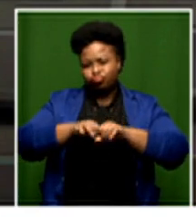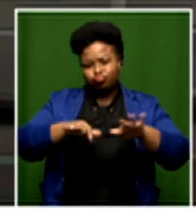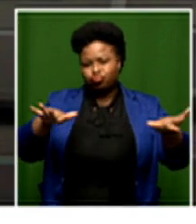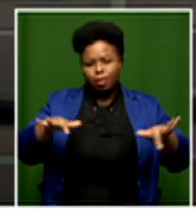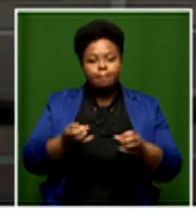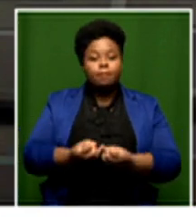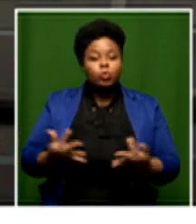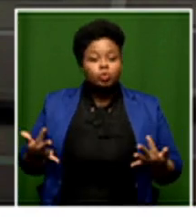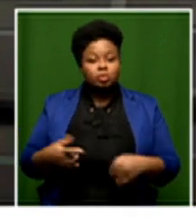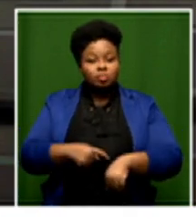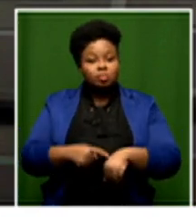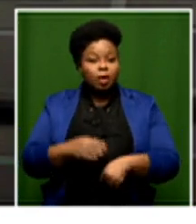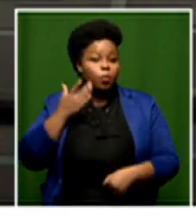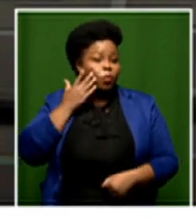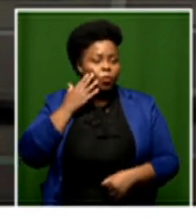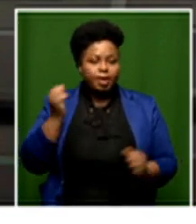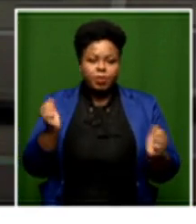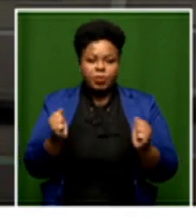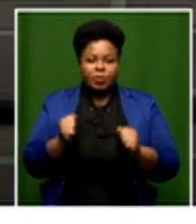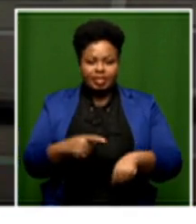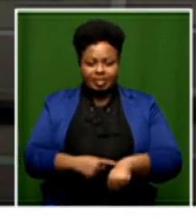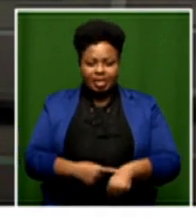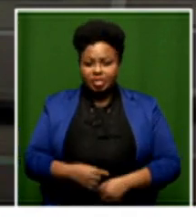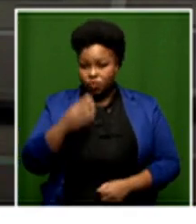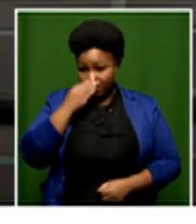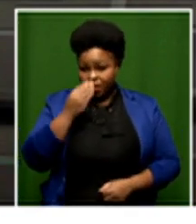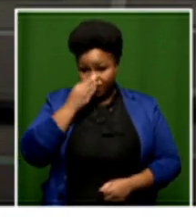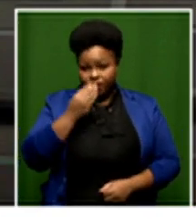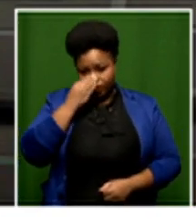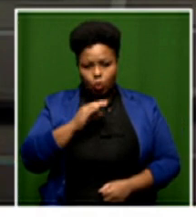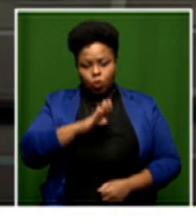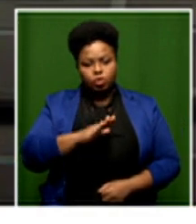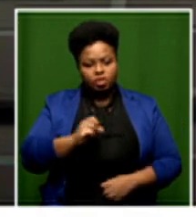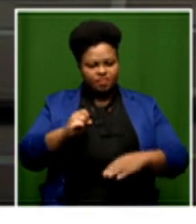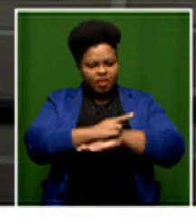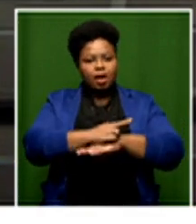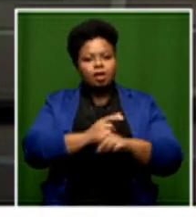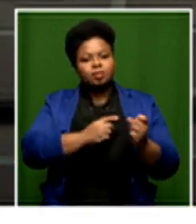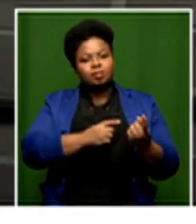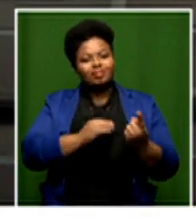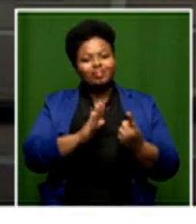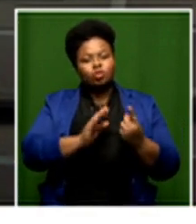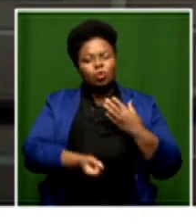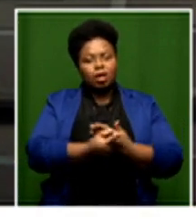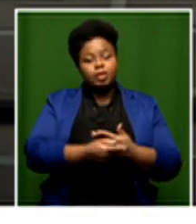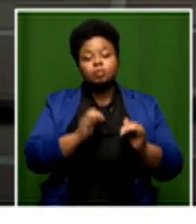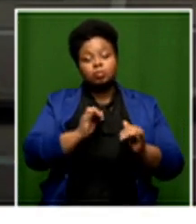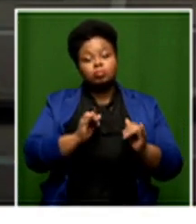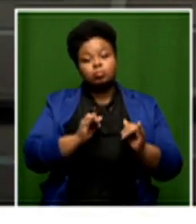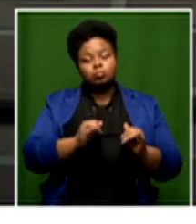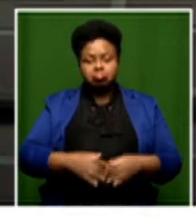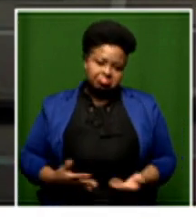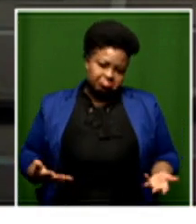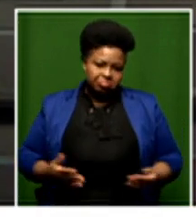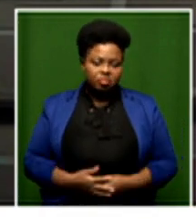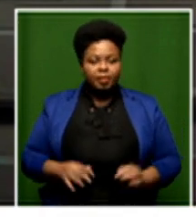winter months. And influenza, which is a virus which is one of the causes and one of the most serious causes.